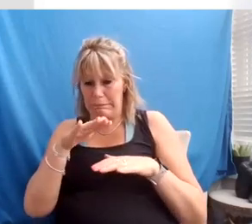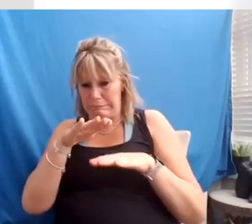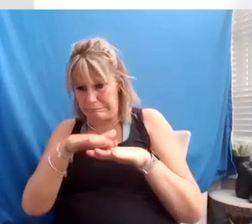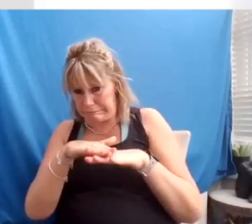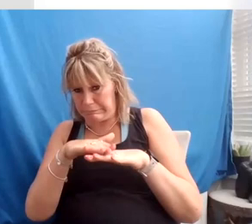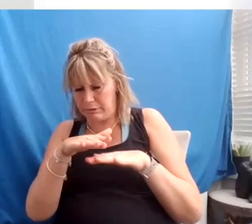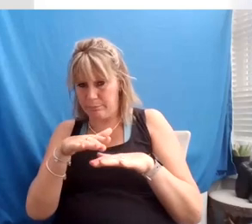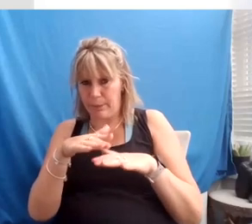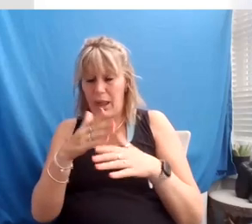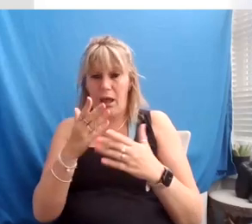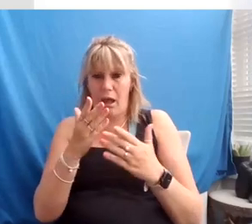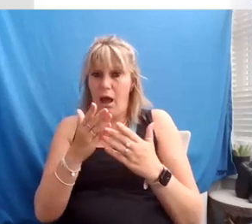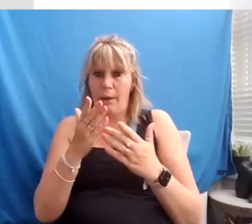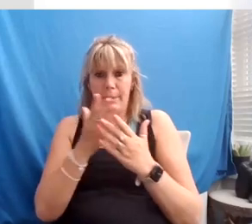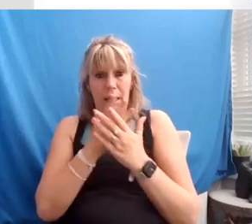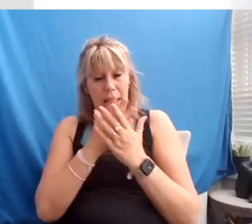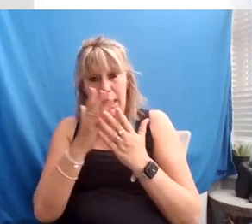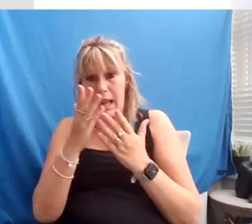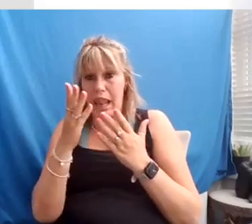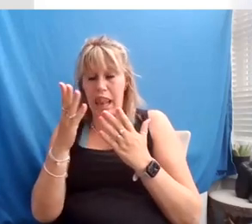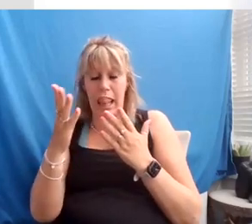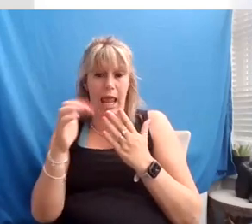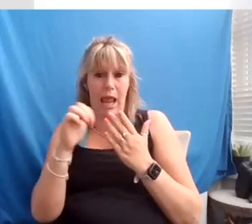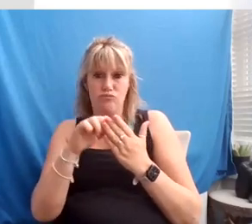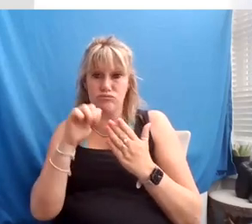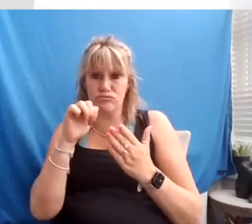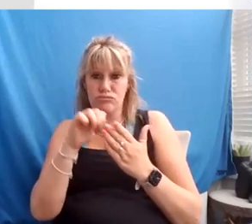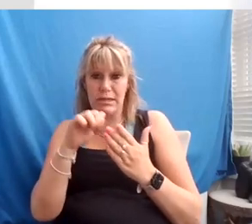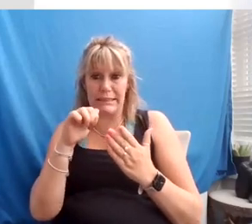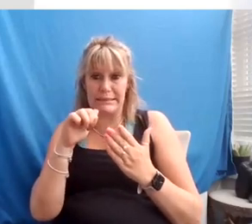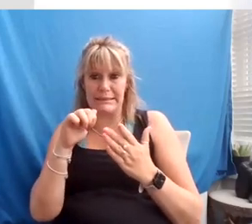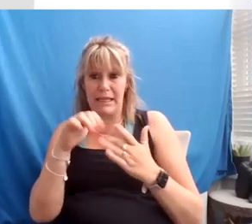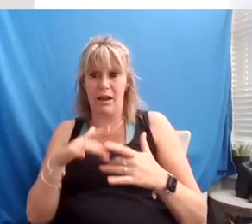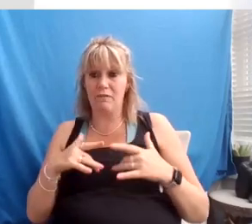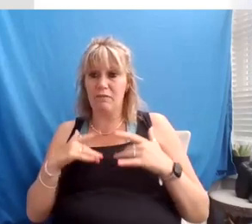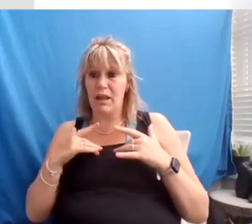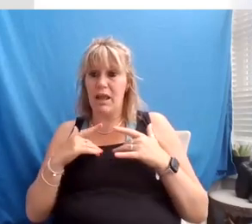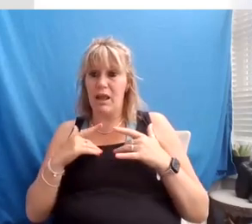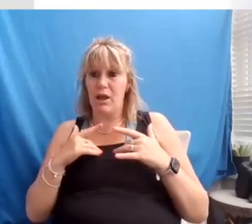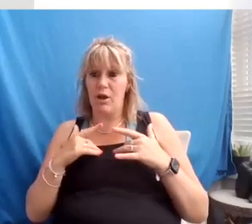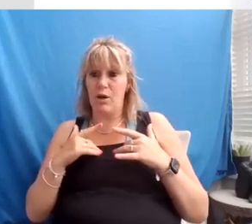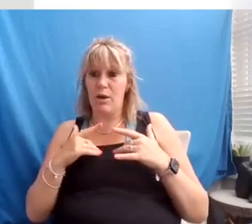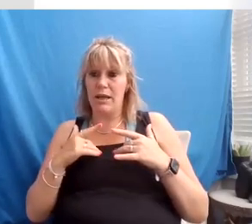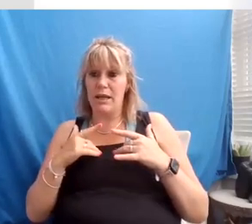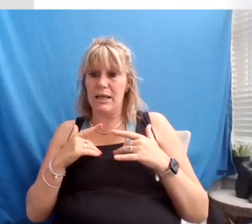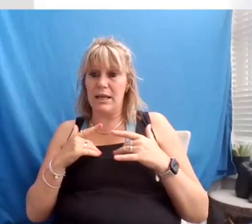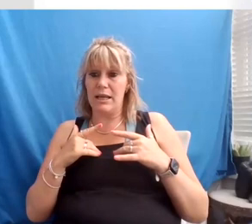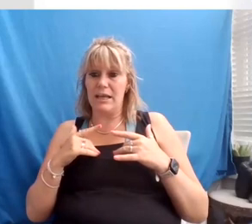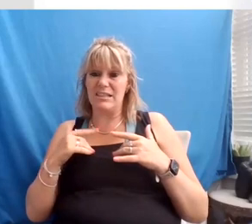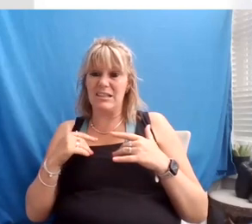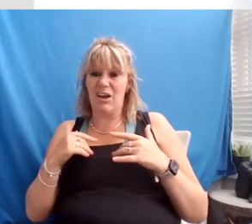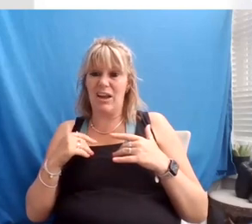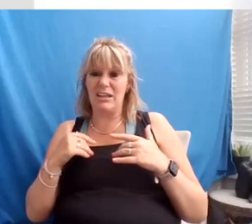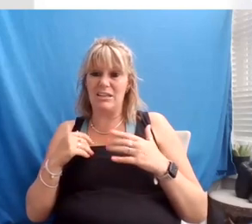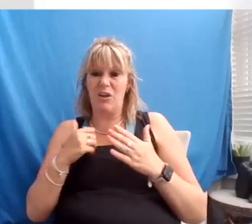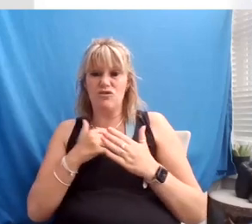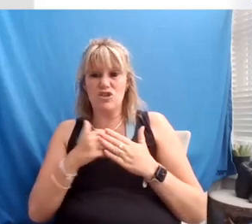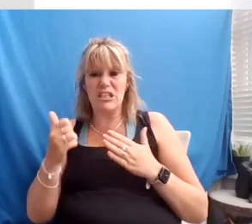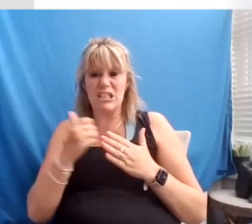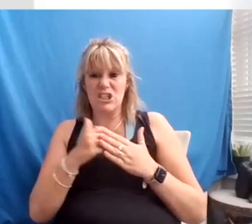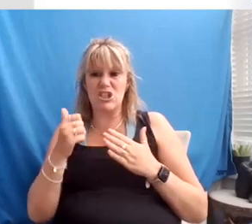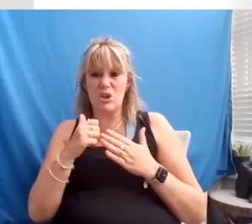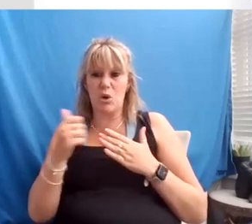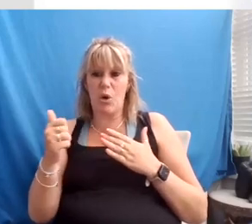clear prints. And obviously it's I think it's a traditional material for the Japanese printing as